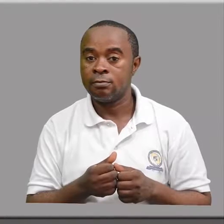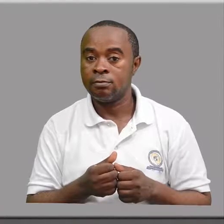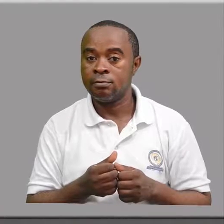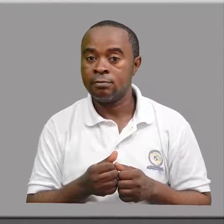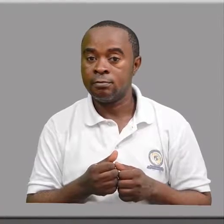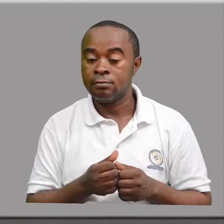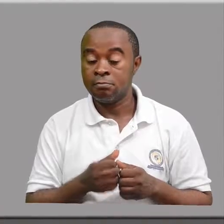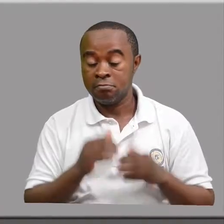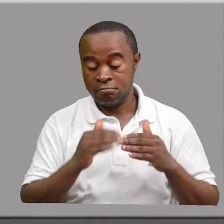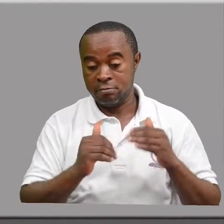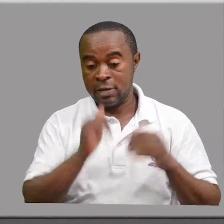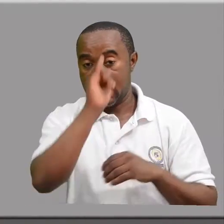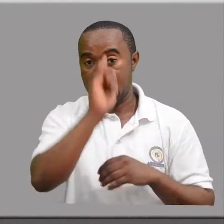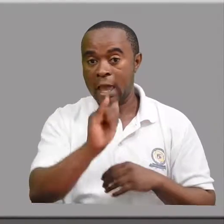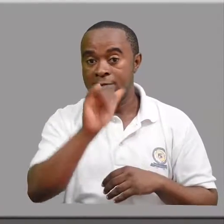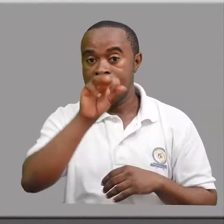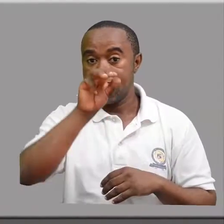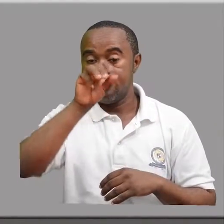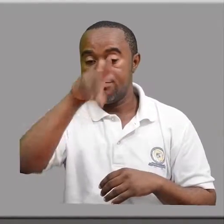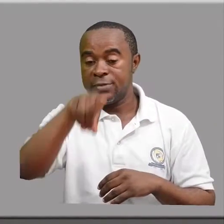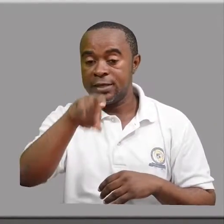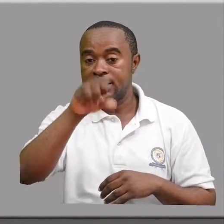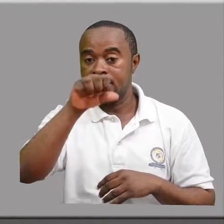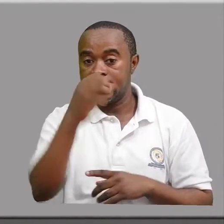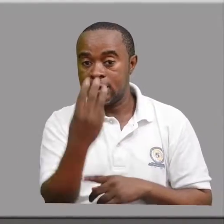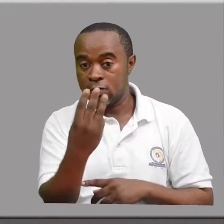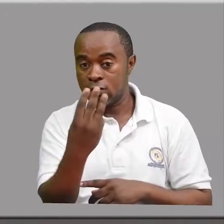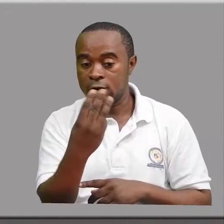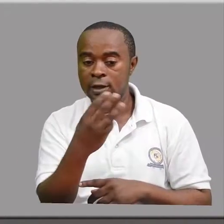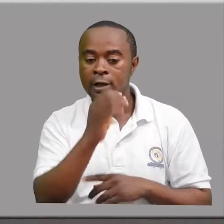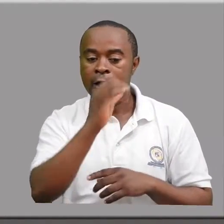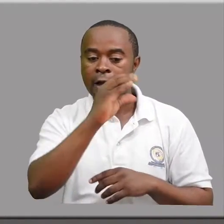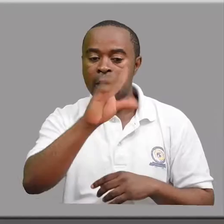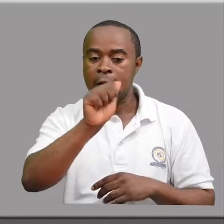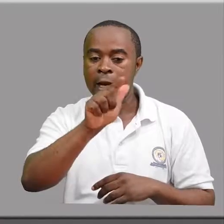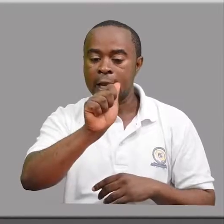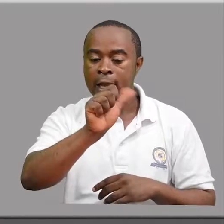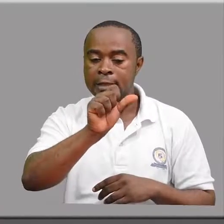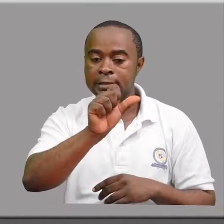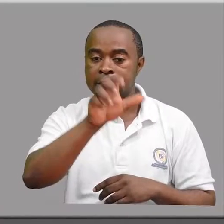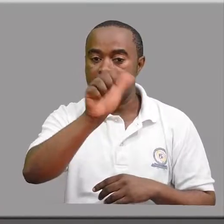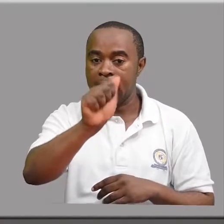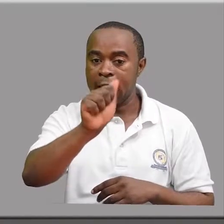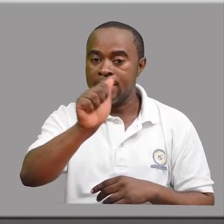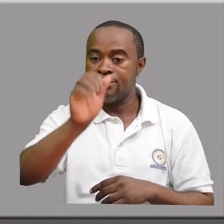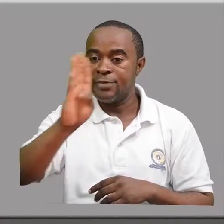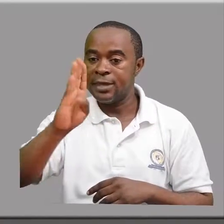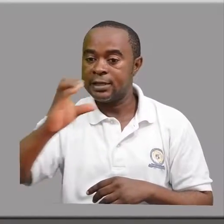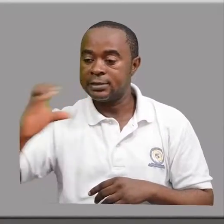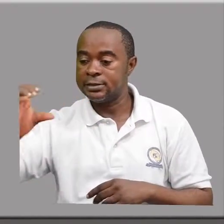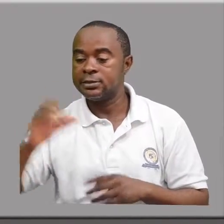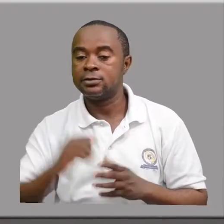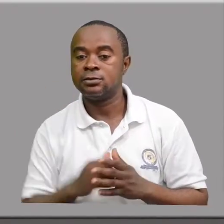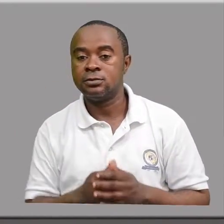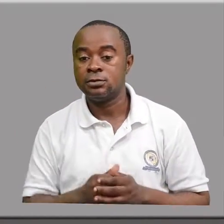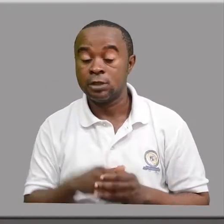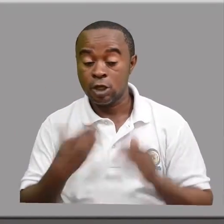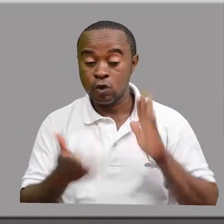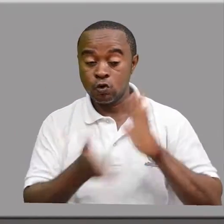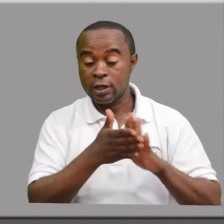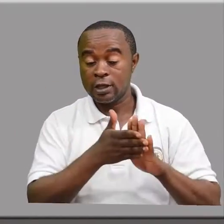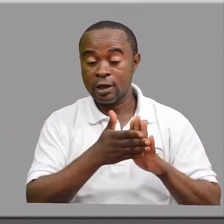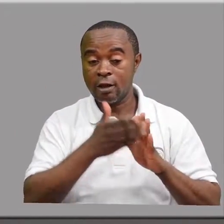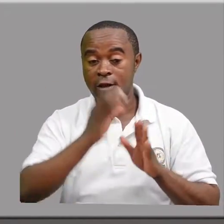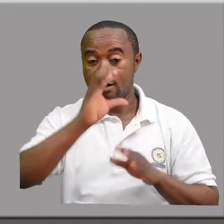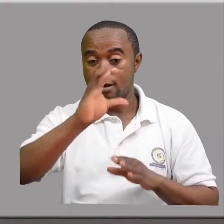first three types of IP address: class A, D, and C. So to start